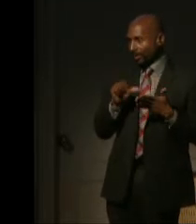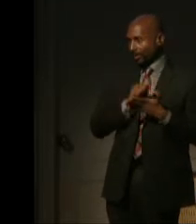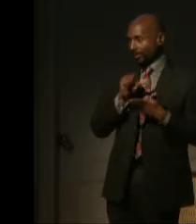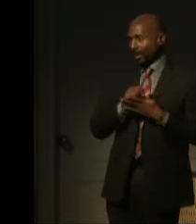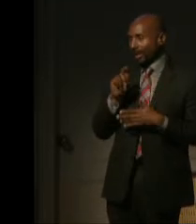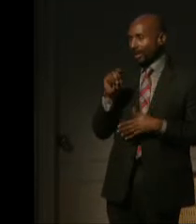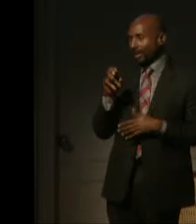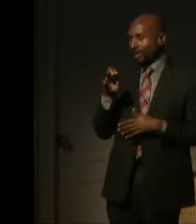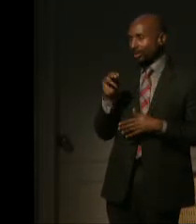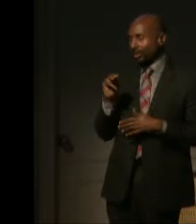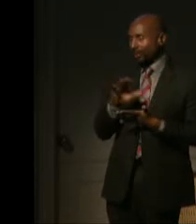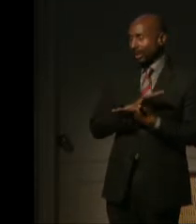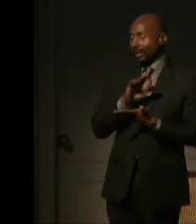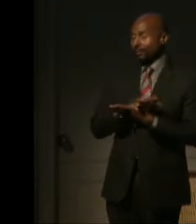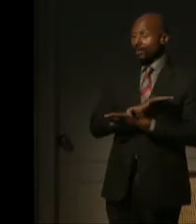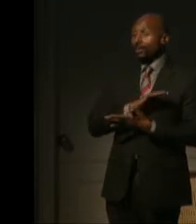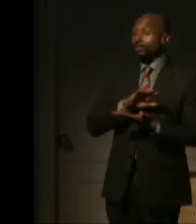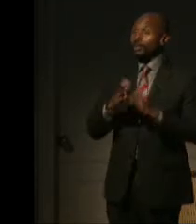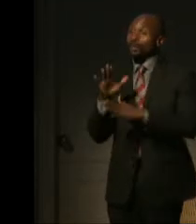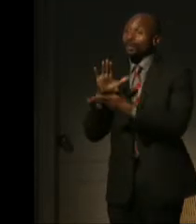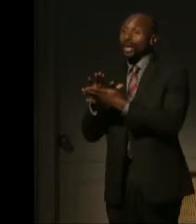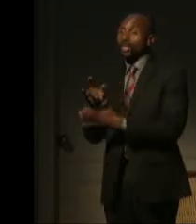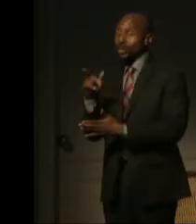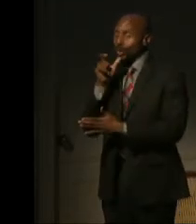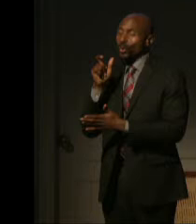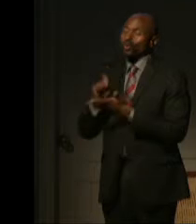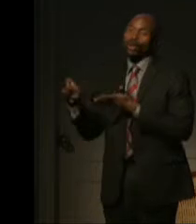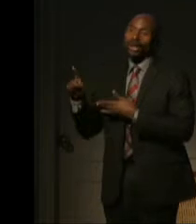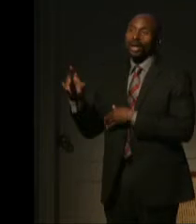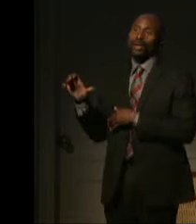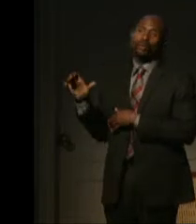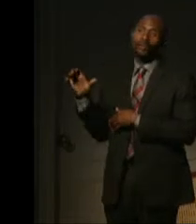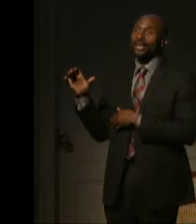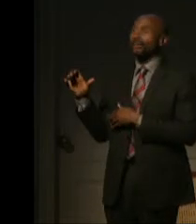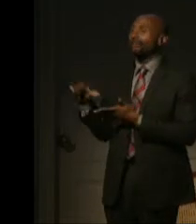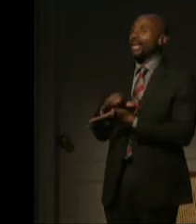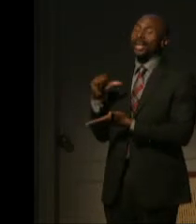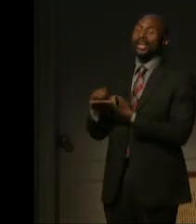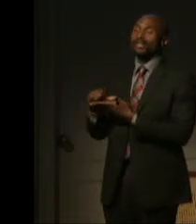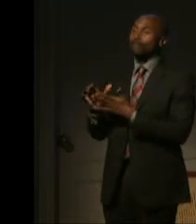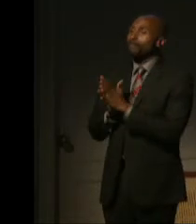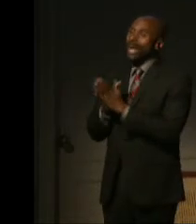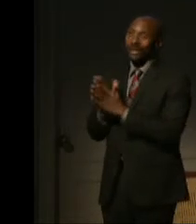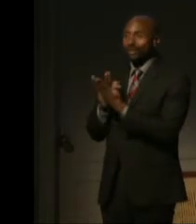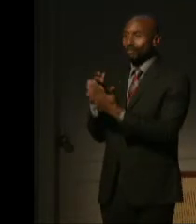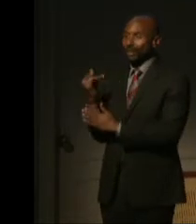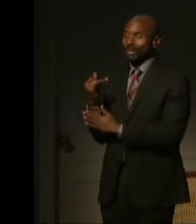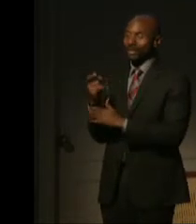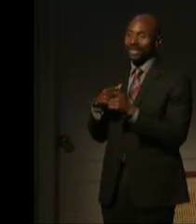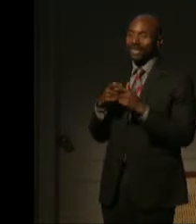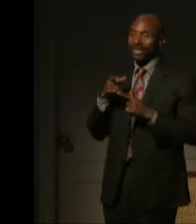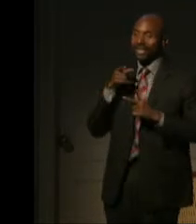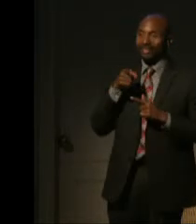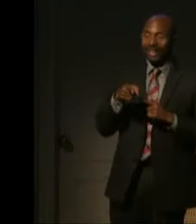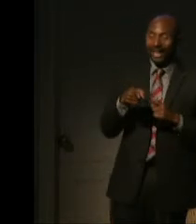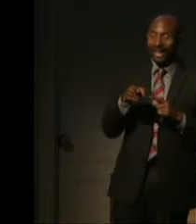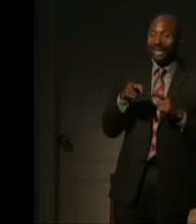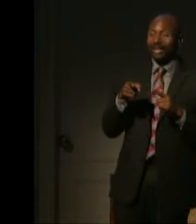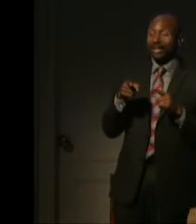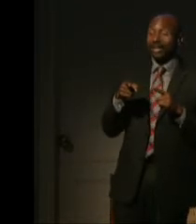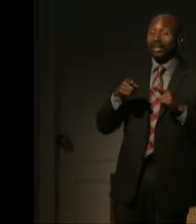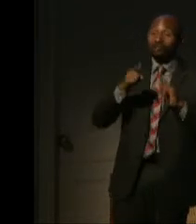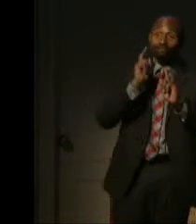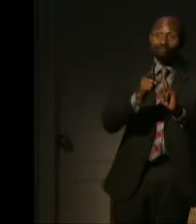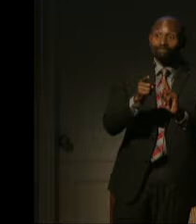100-page passion project and whose direction is changed forever. and I'm talking about this fellow in particular. This